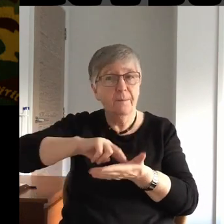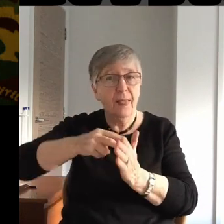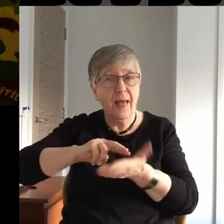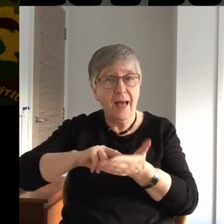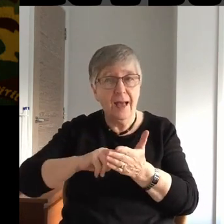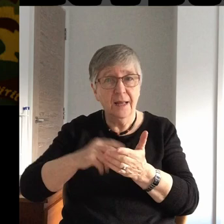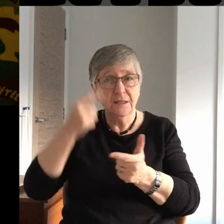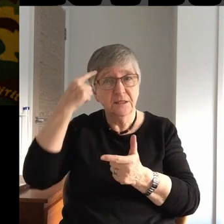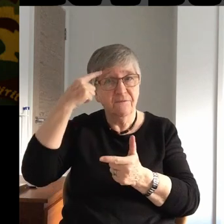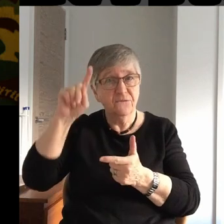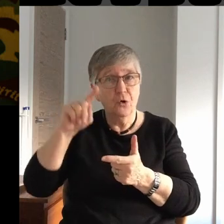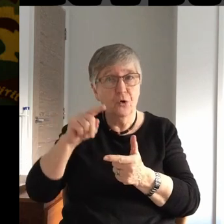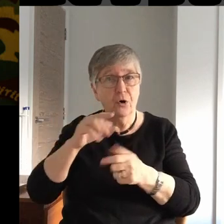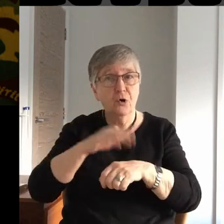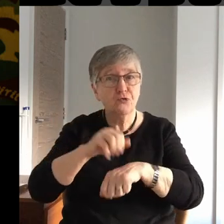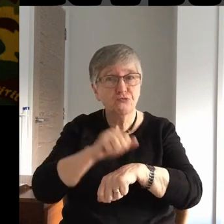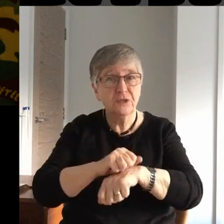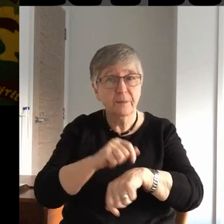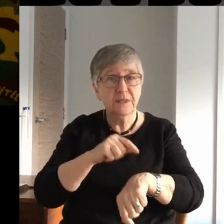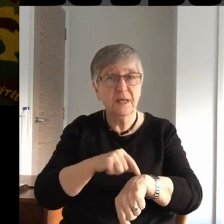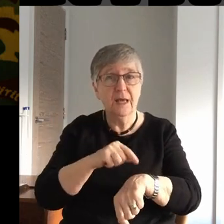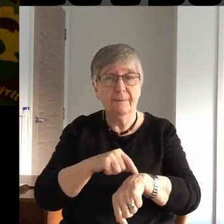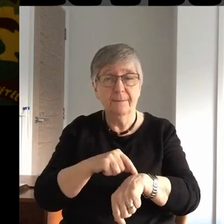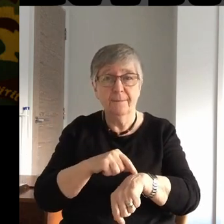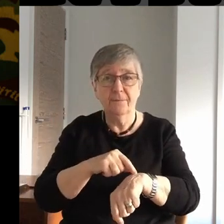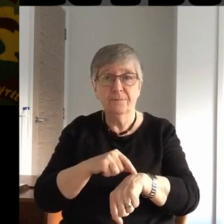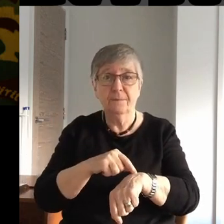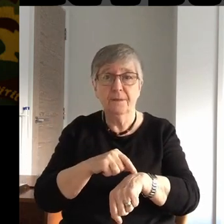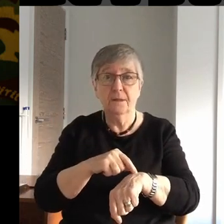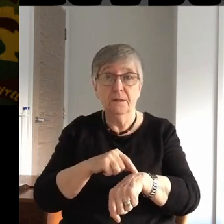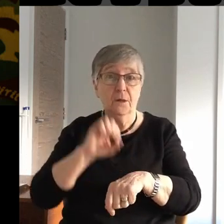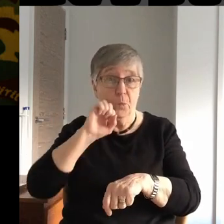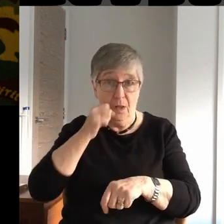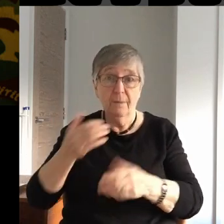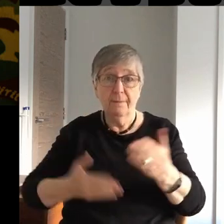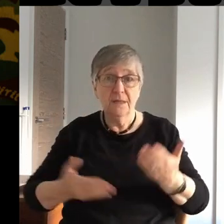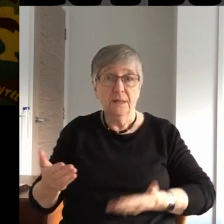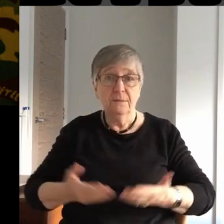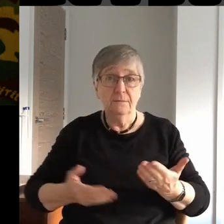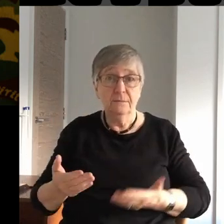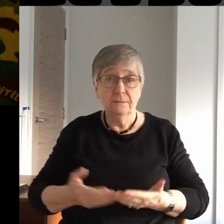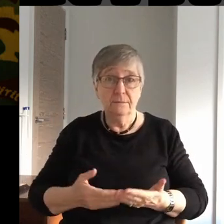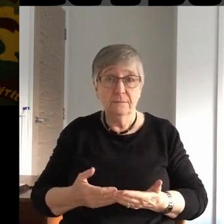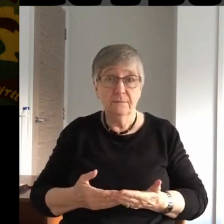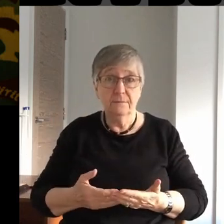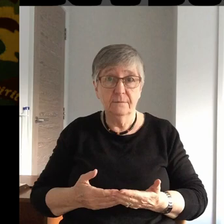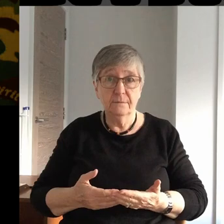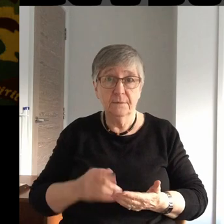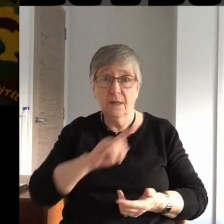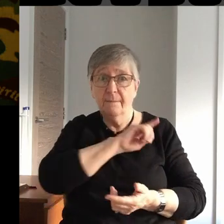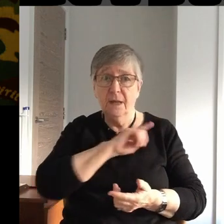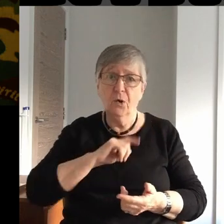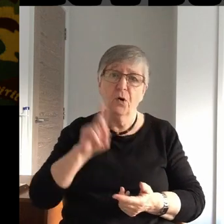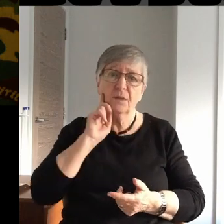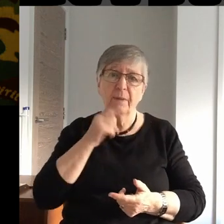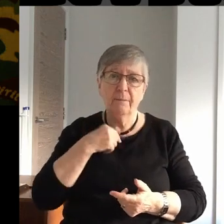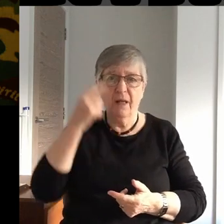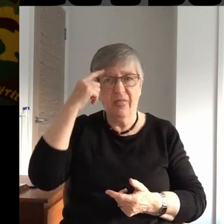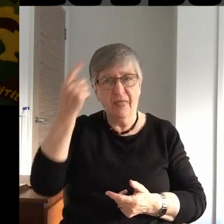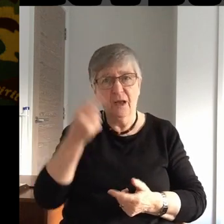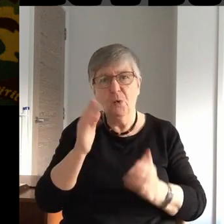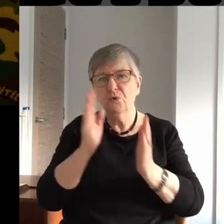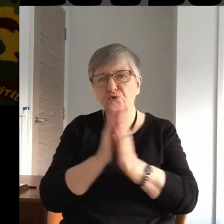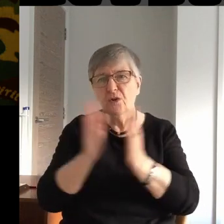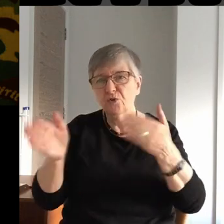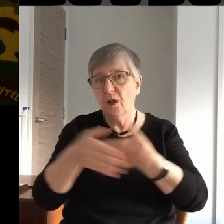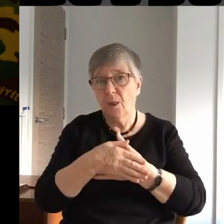our projects that are going on over the Christmas season. It's going to be pretty busy, because although people still think church is closed,